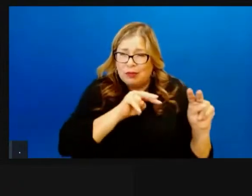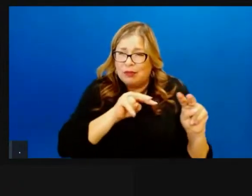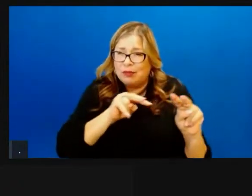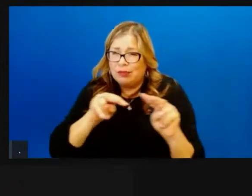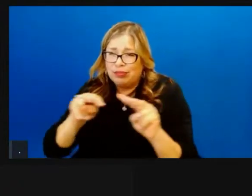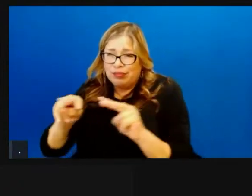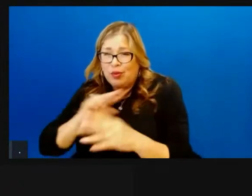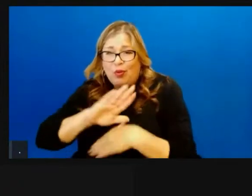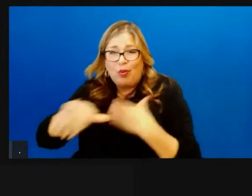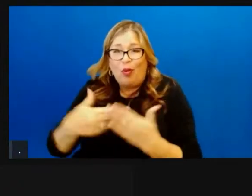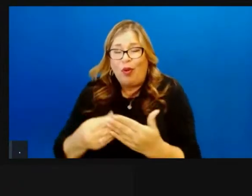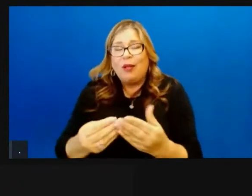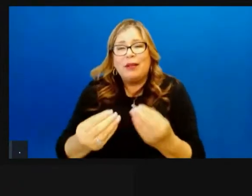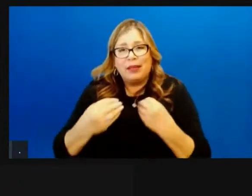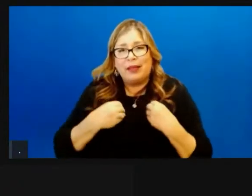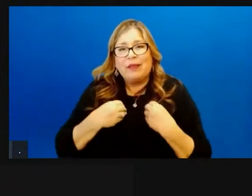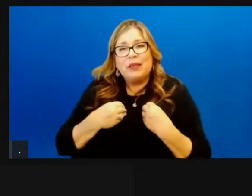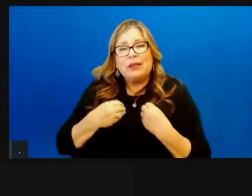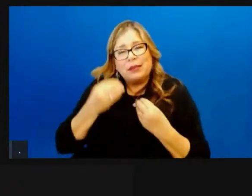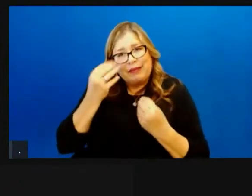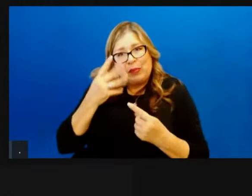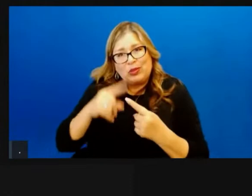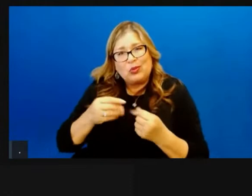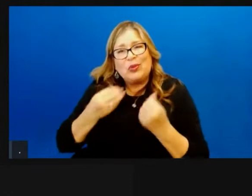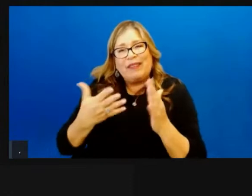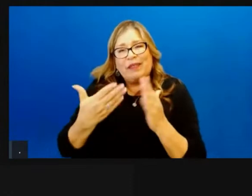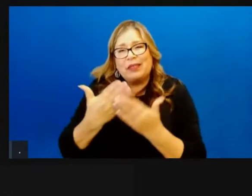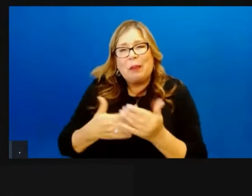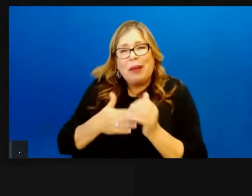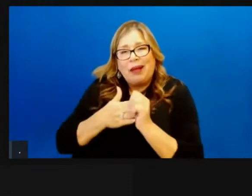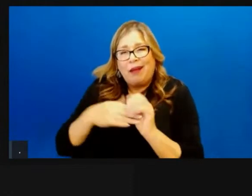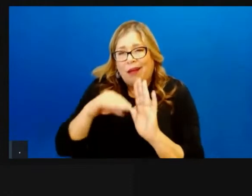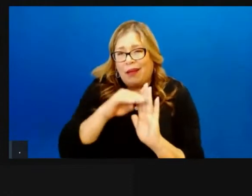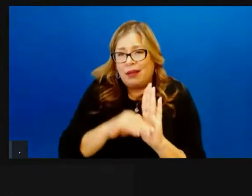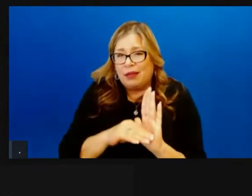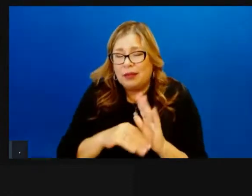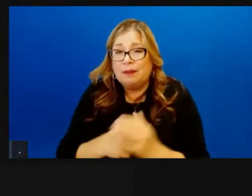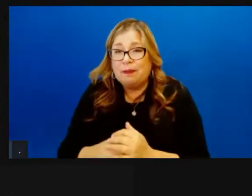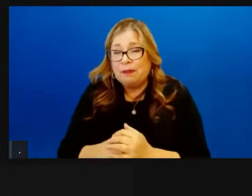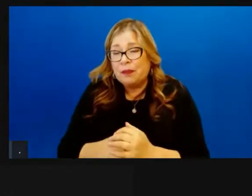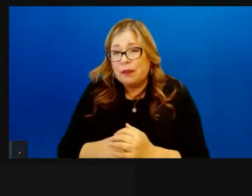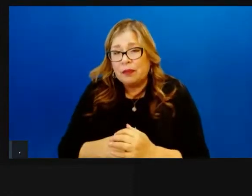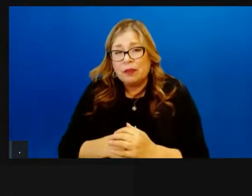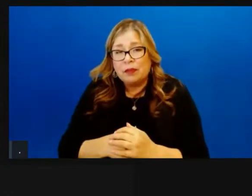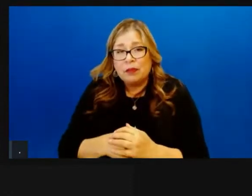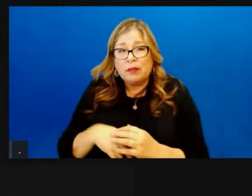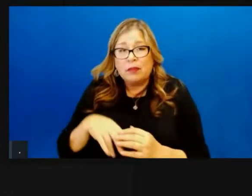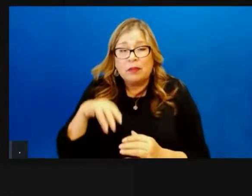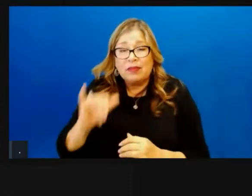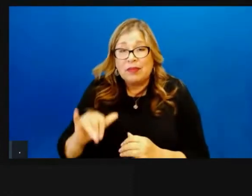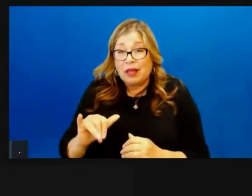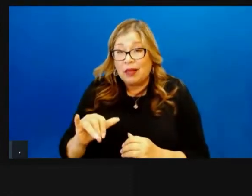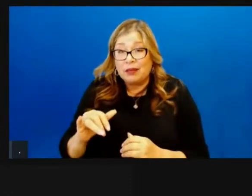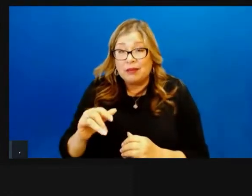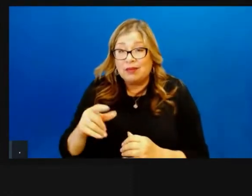And the idea that we haven't or we won't share the information